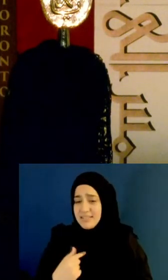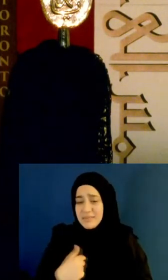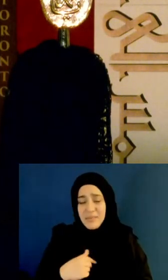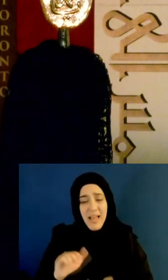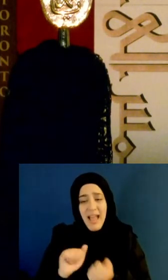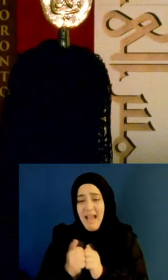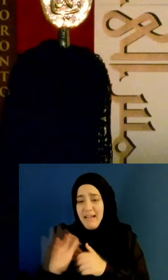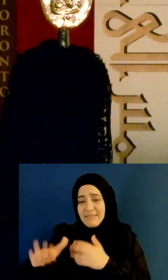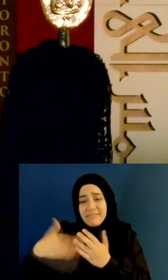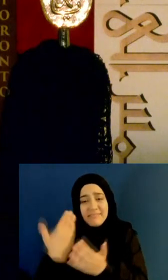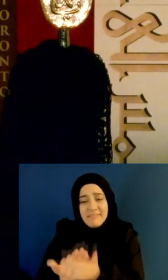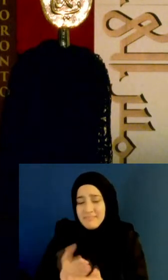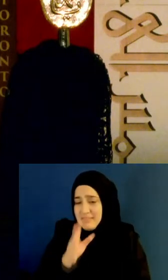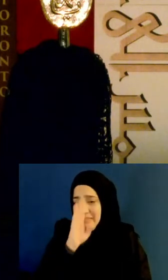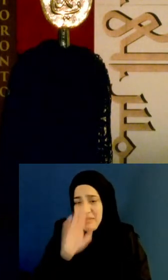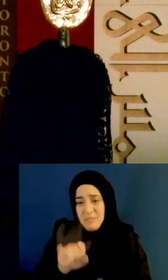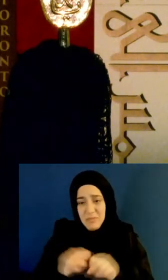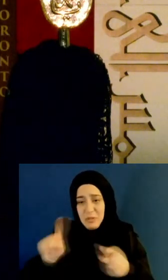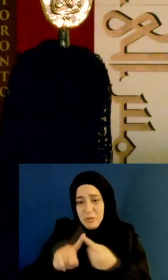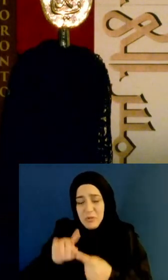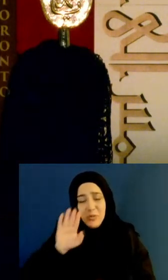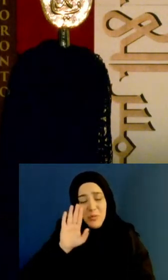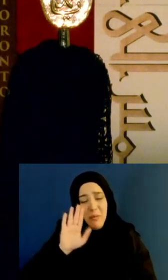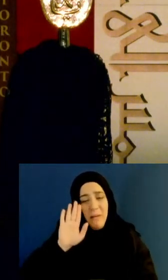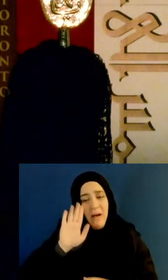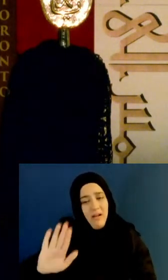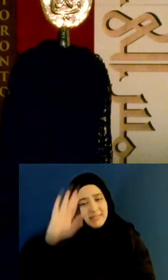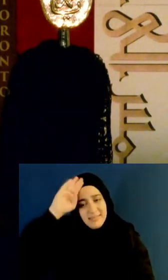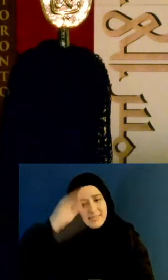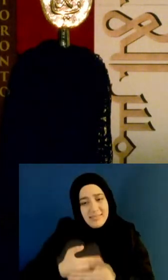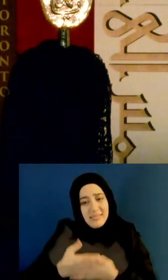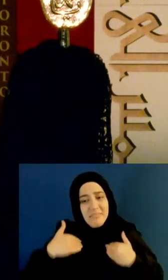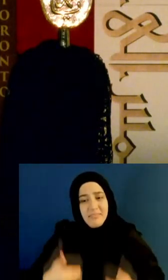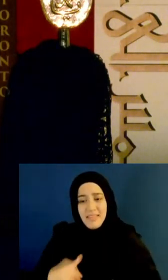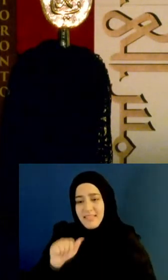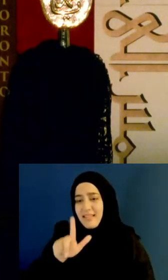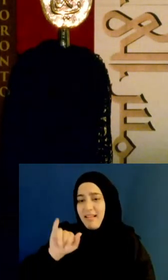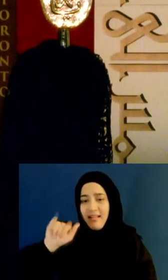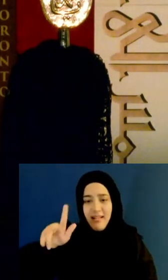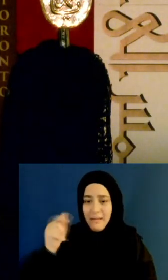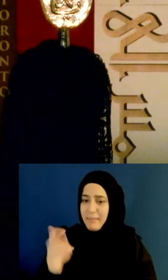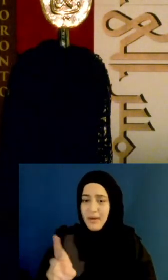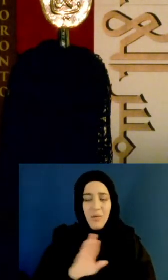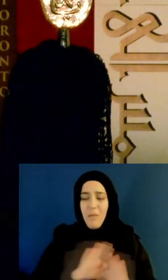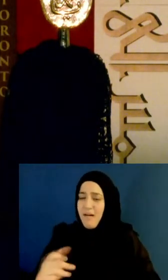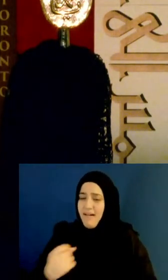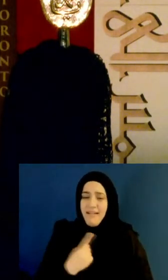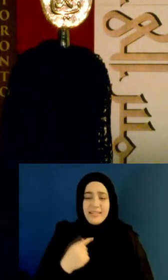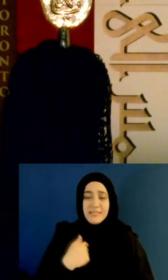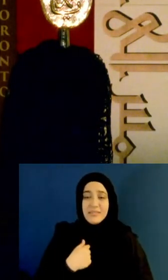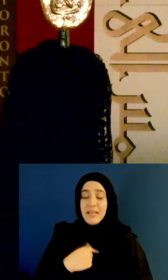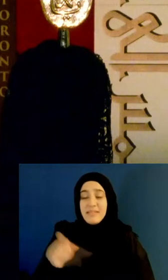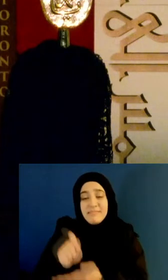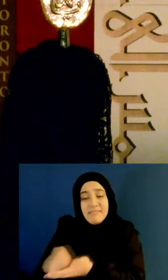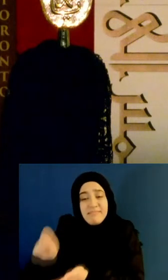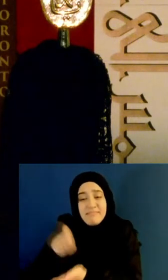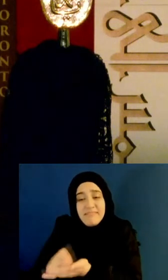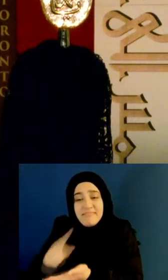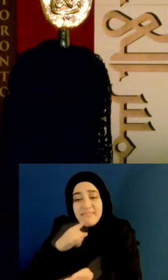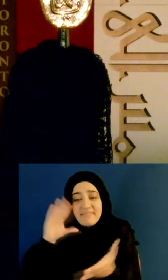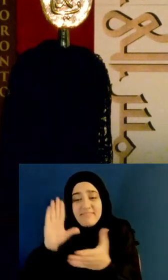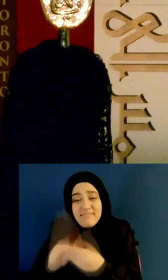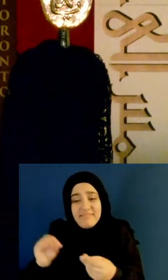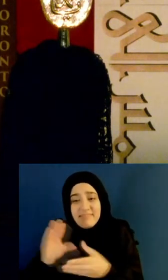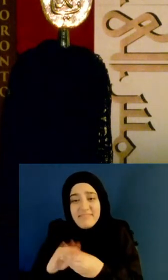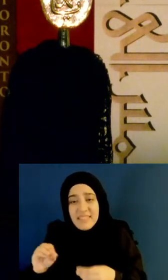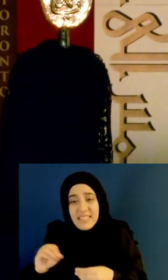the body of Aliyun al-Akbar. The Maqtal says, Fakatta'uhu irban irba. They